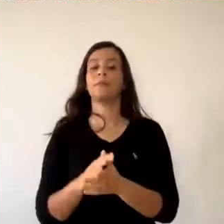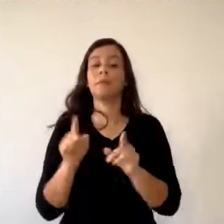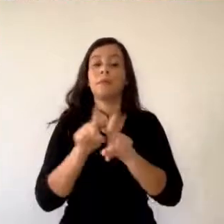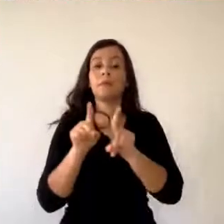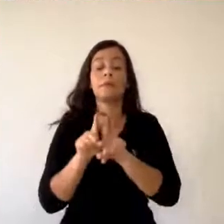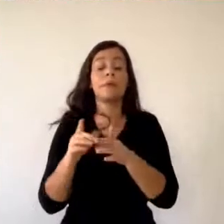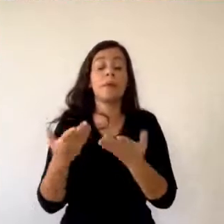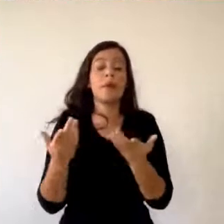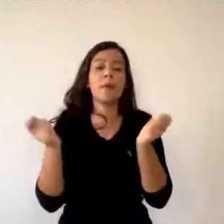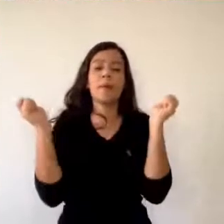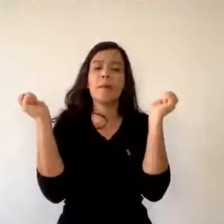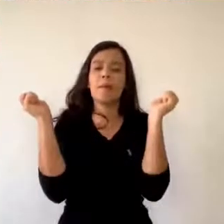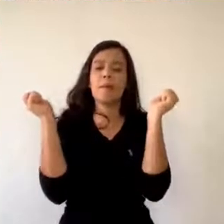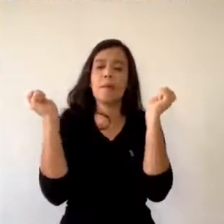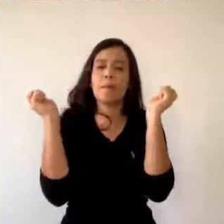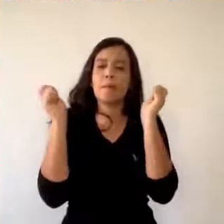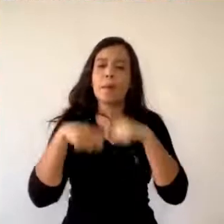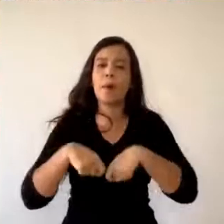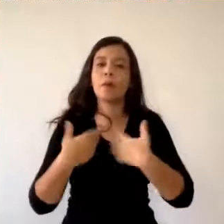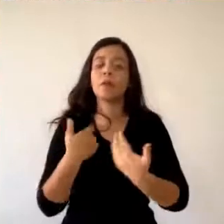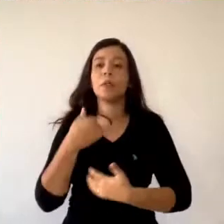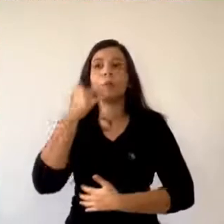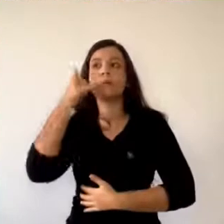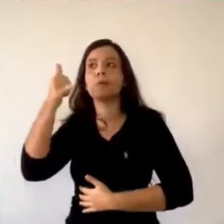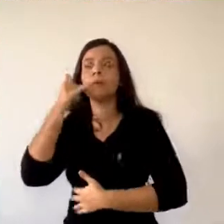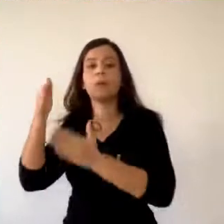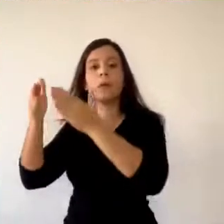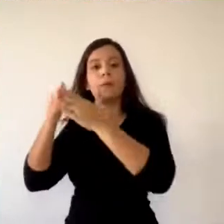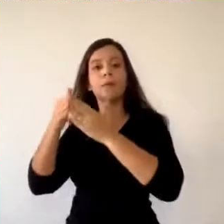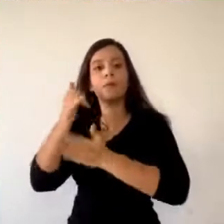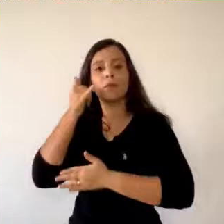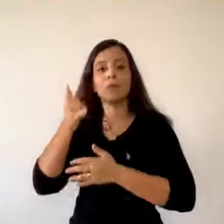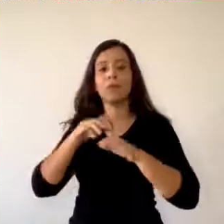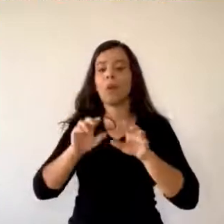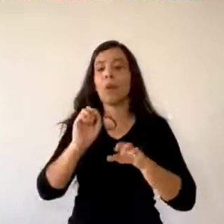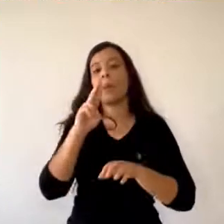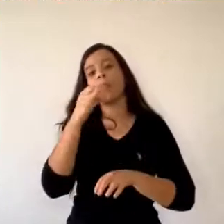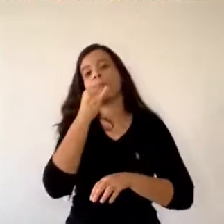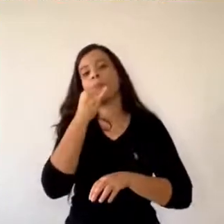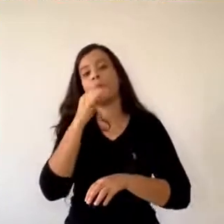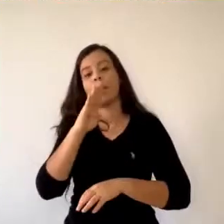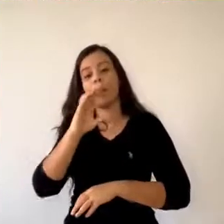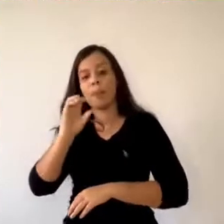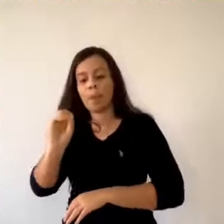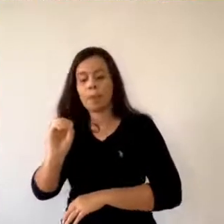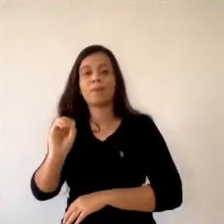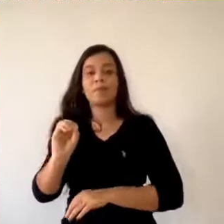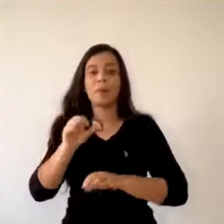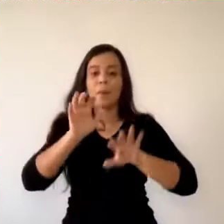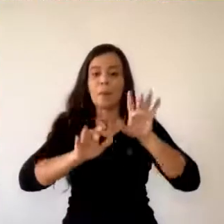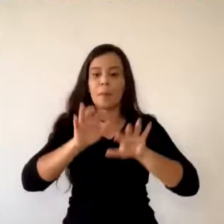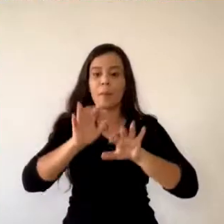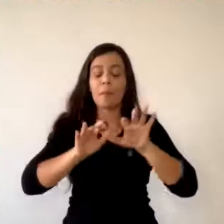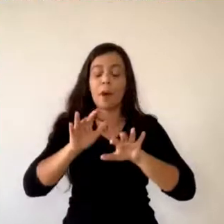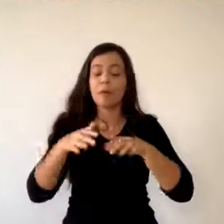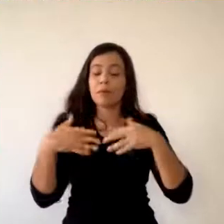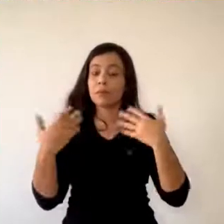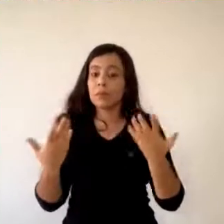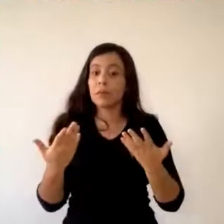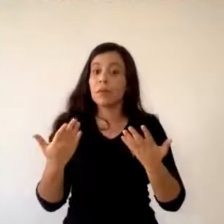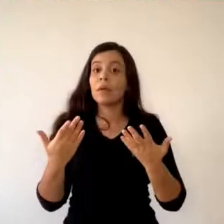this population, and the possibility of filling up a police report.